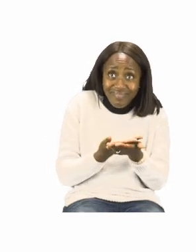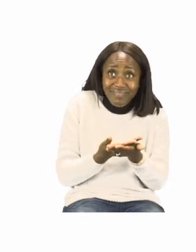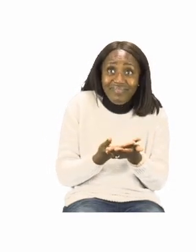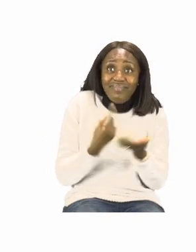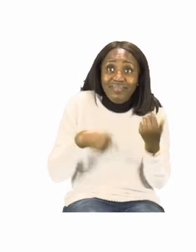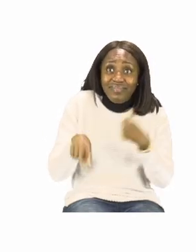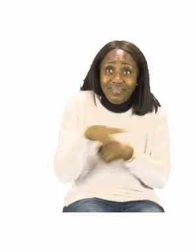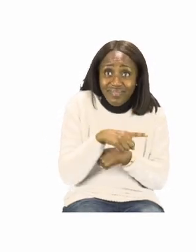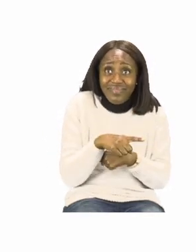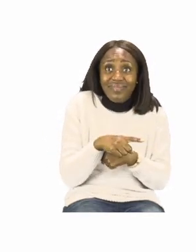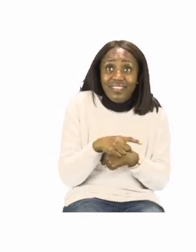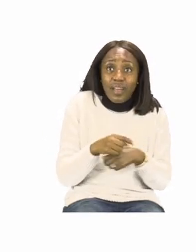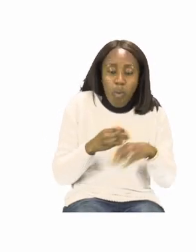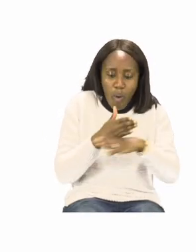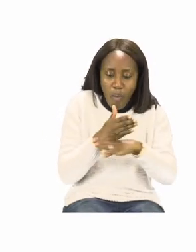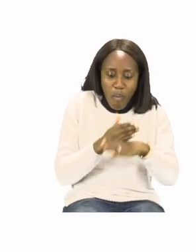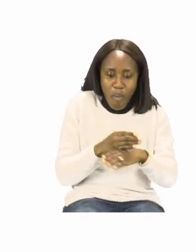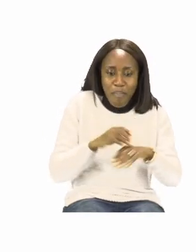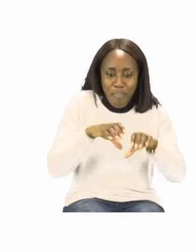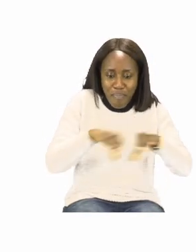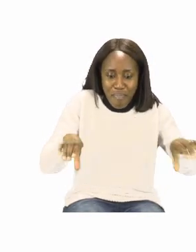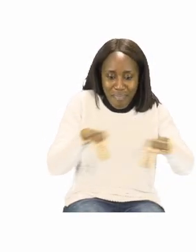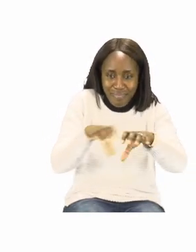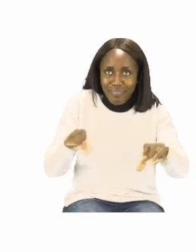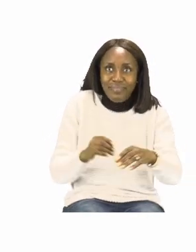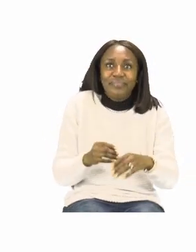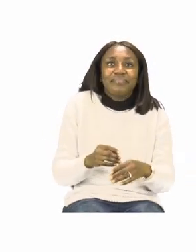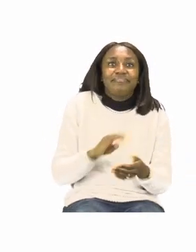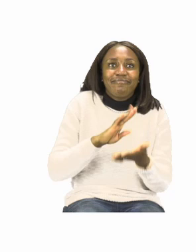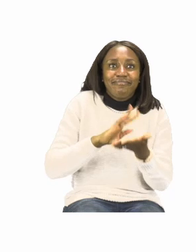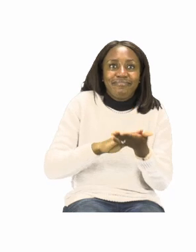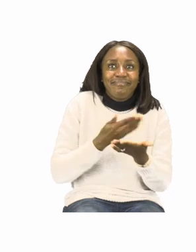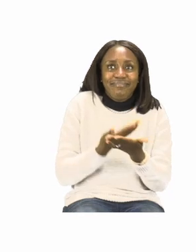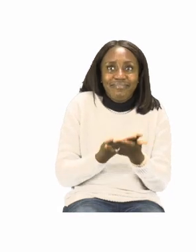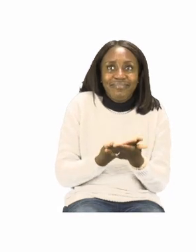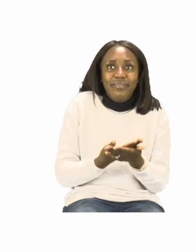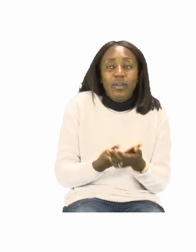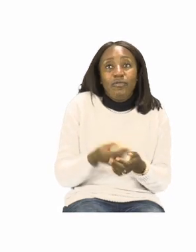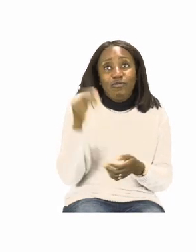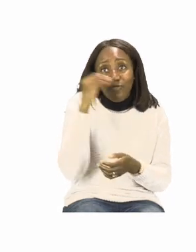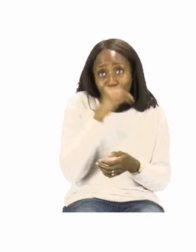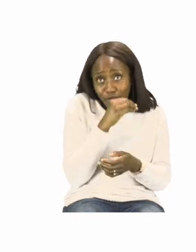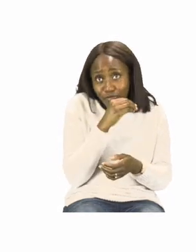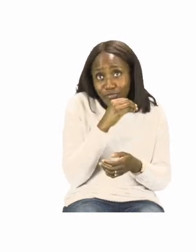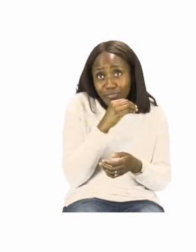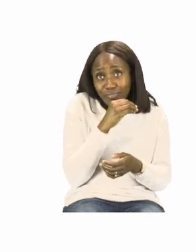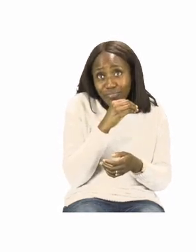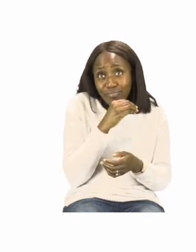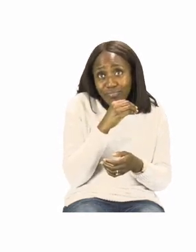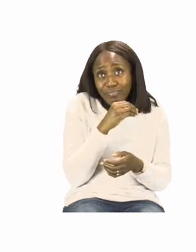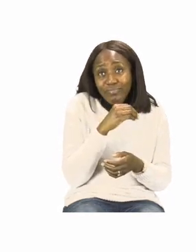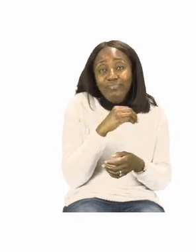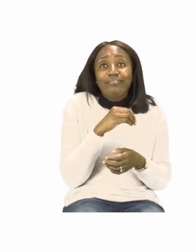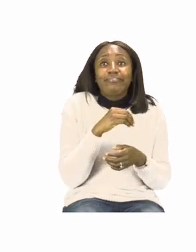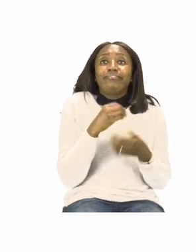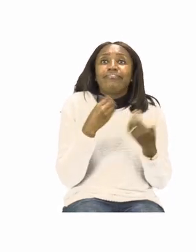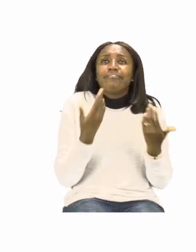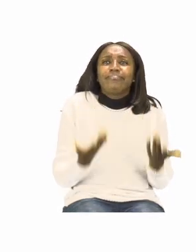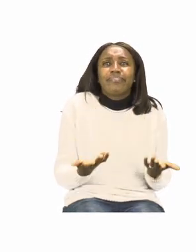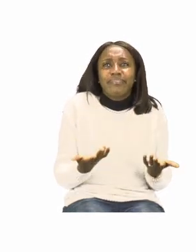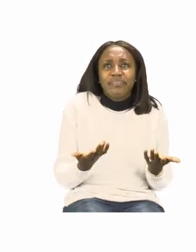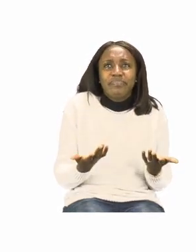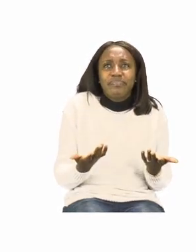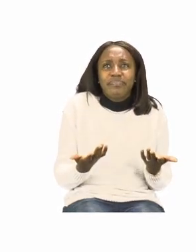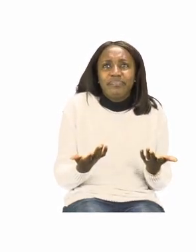an outdoor fire. And the word meal is when you set something